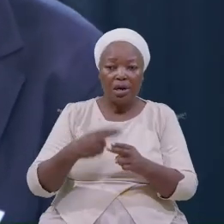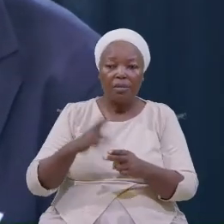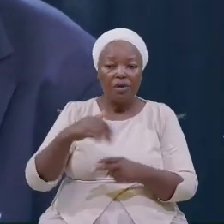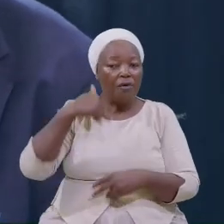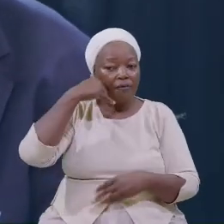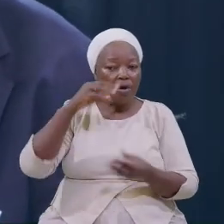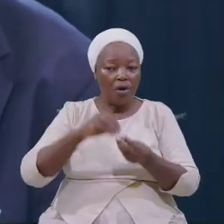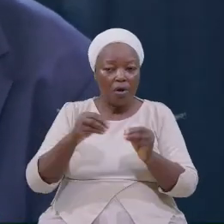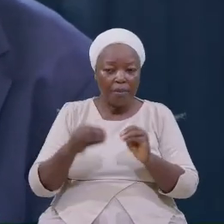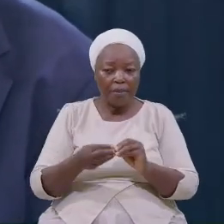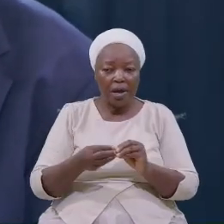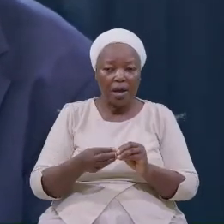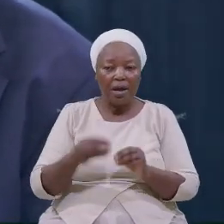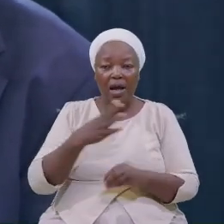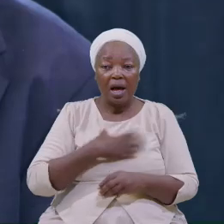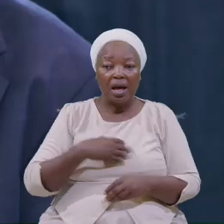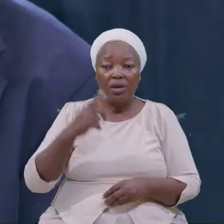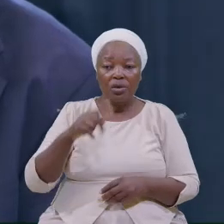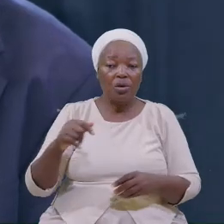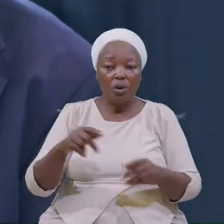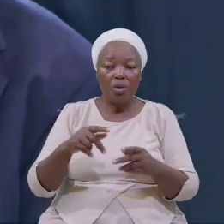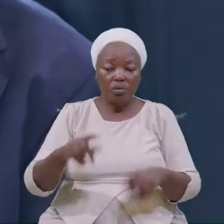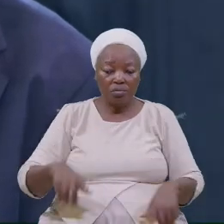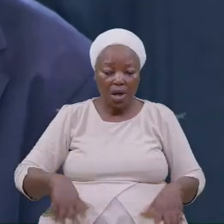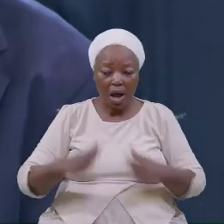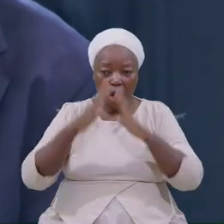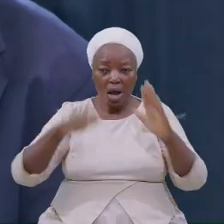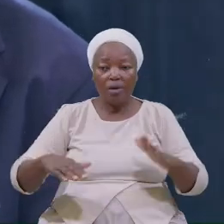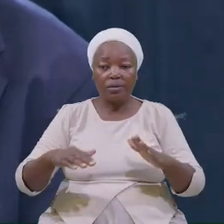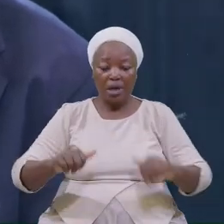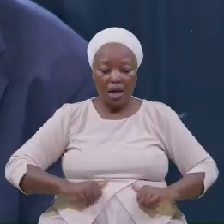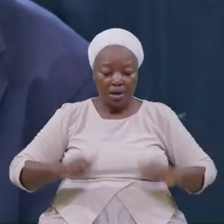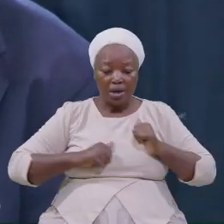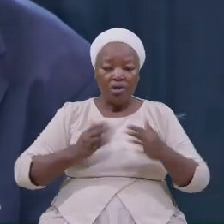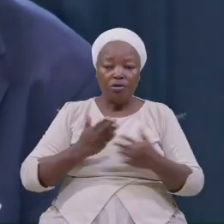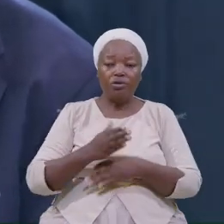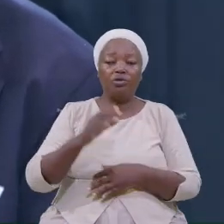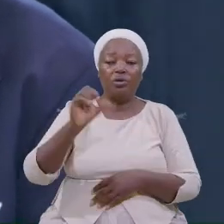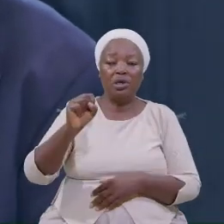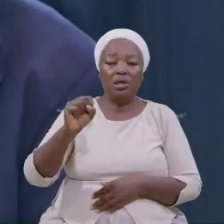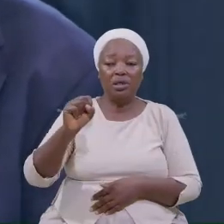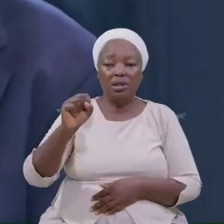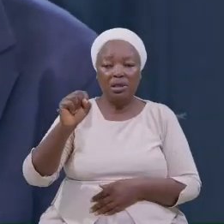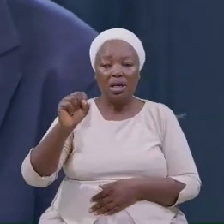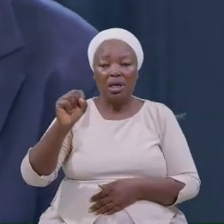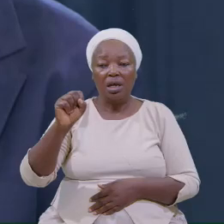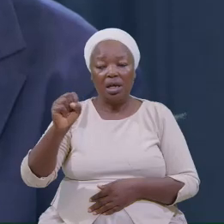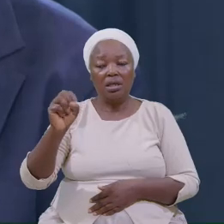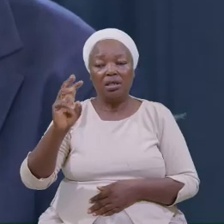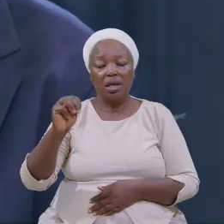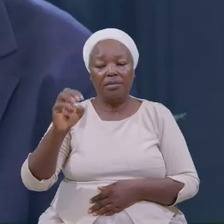number, and your location address via SMS or WhatsApp.